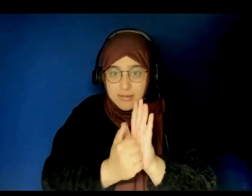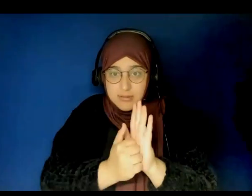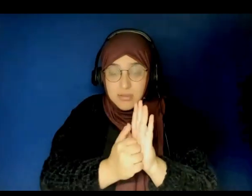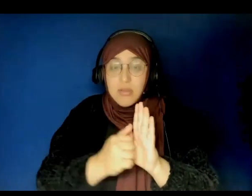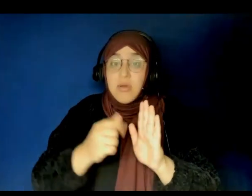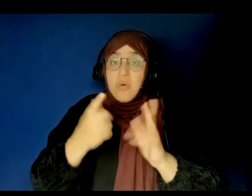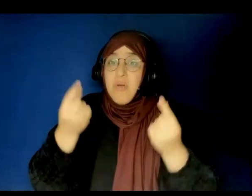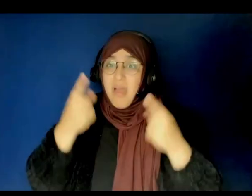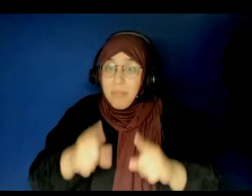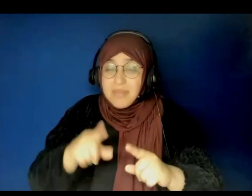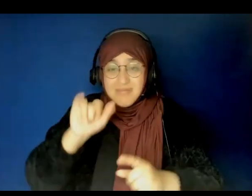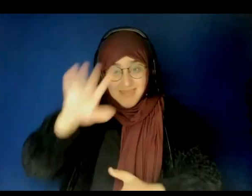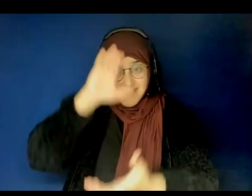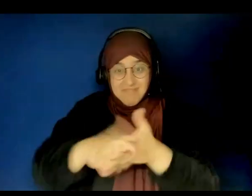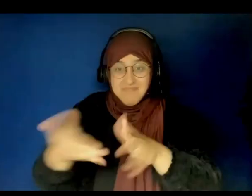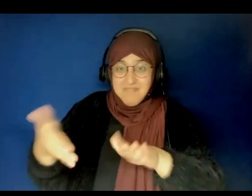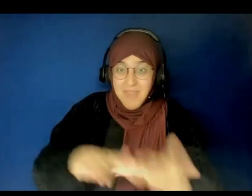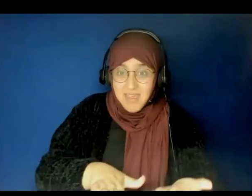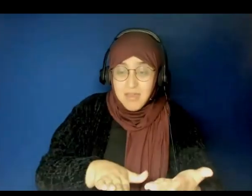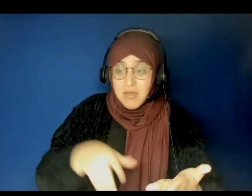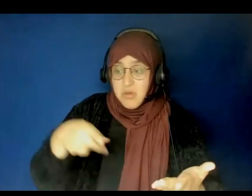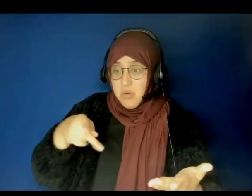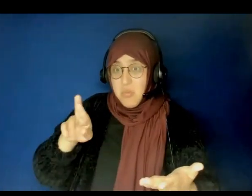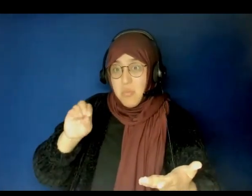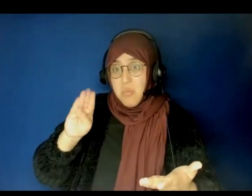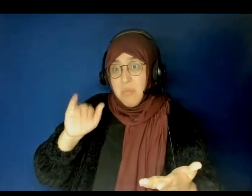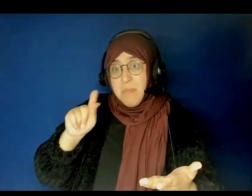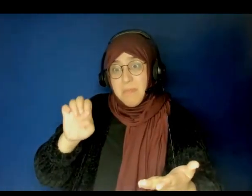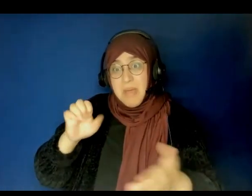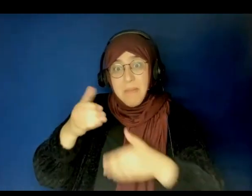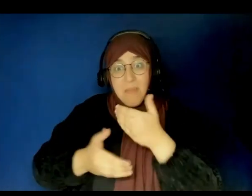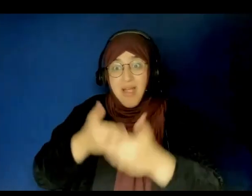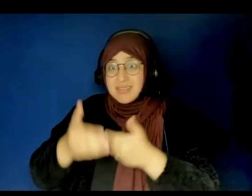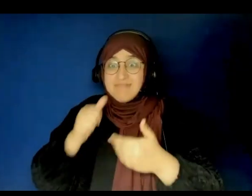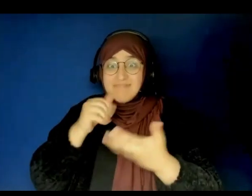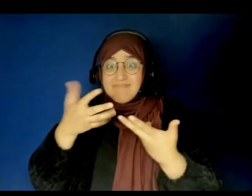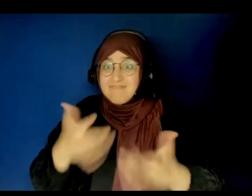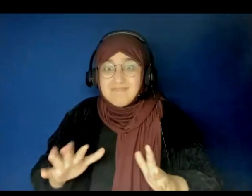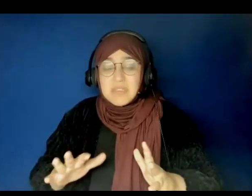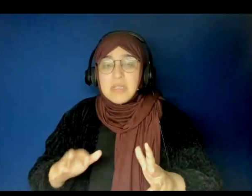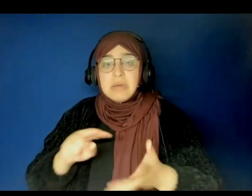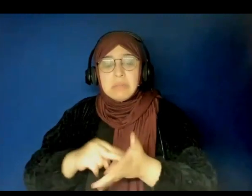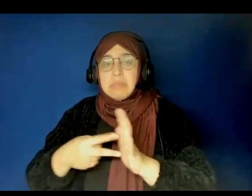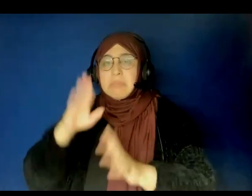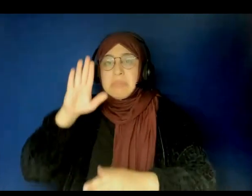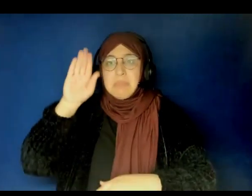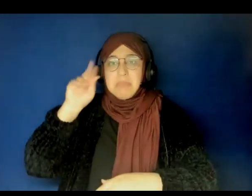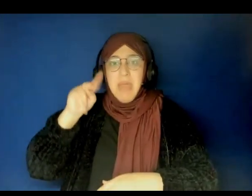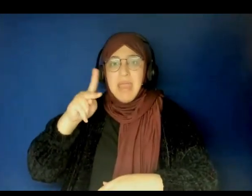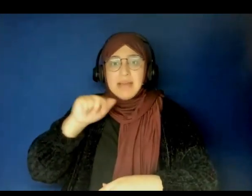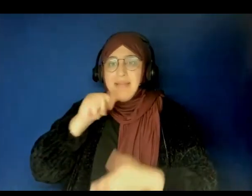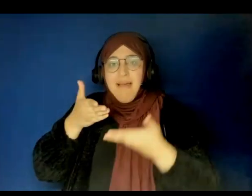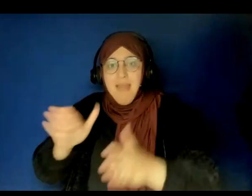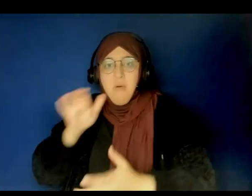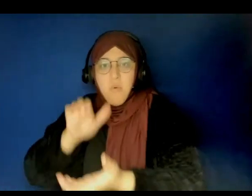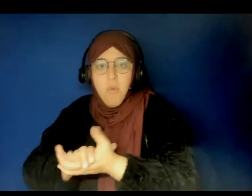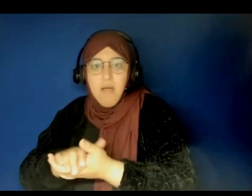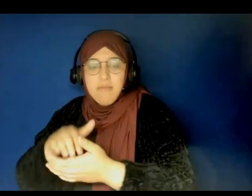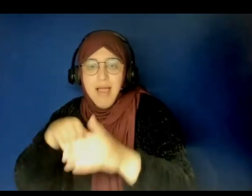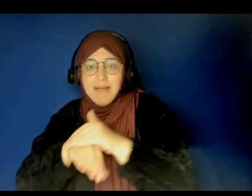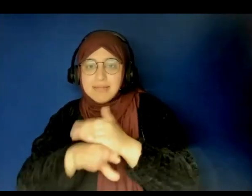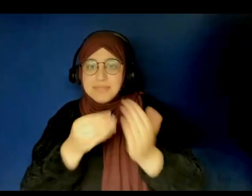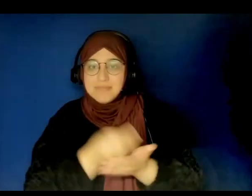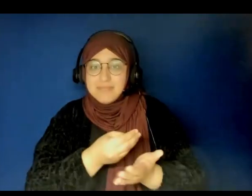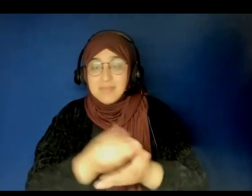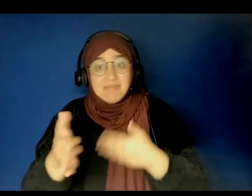done, the banks would not allow her to access any of that money, which means even if she had a credit card, the credit card could not